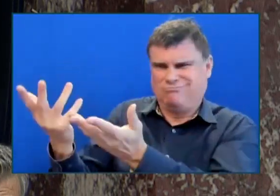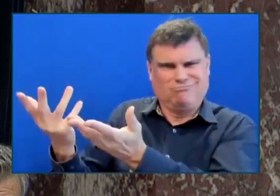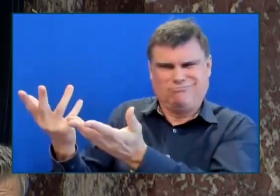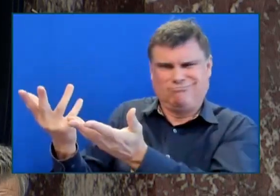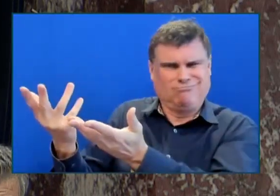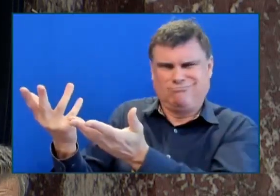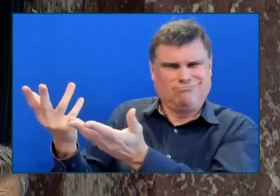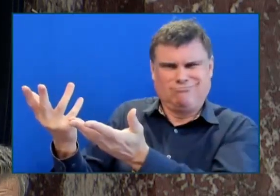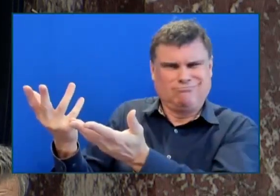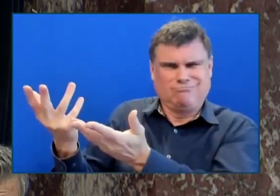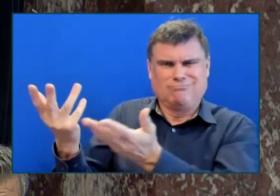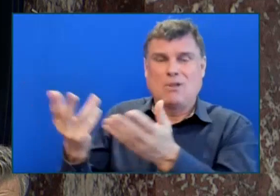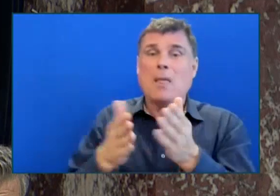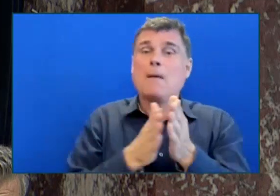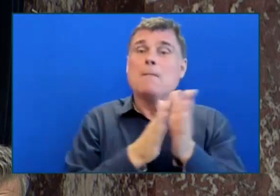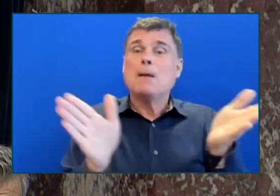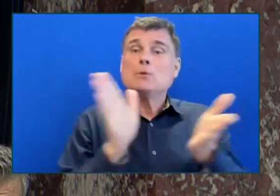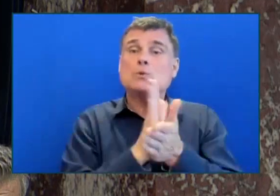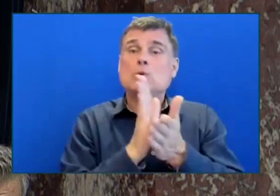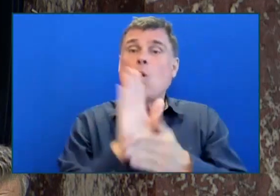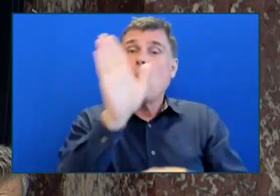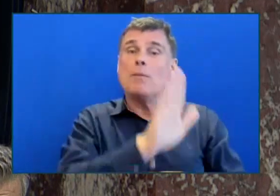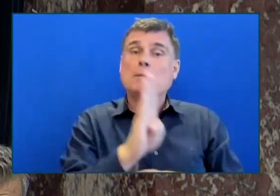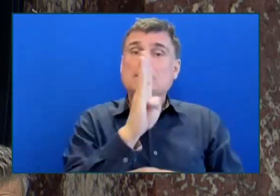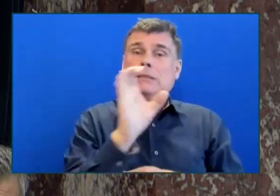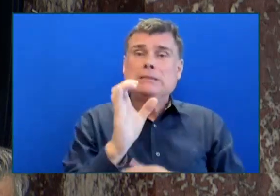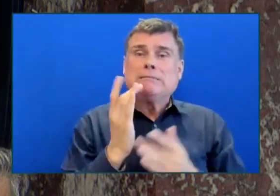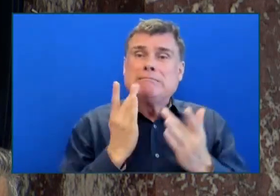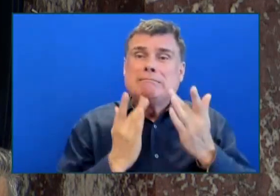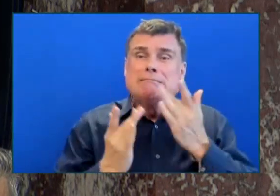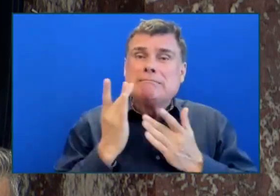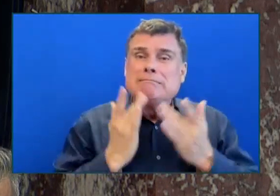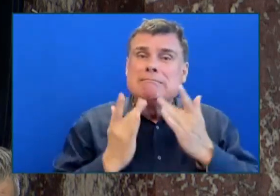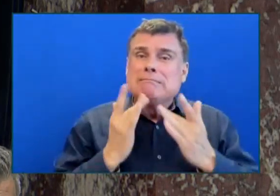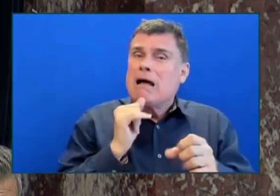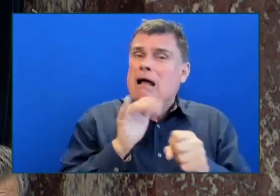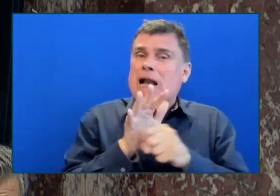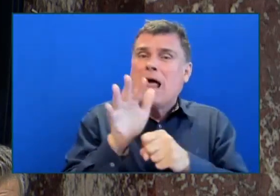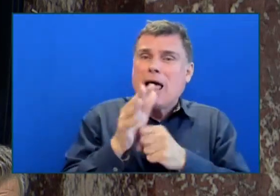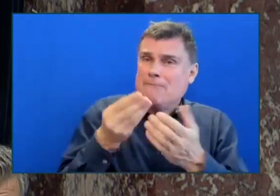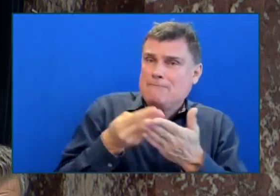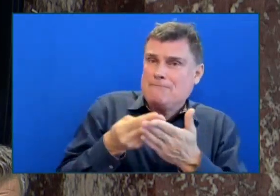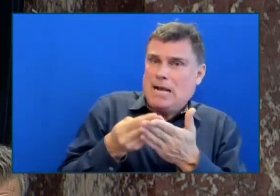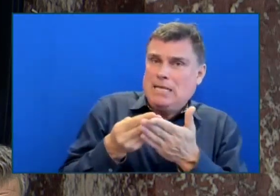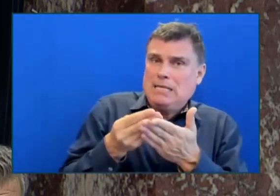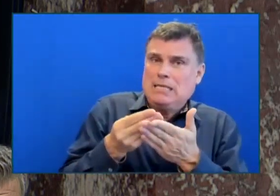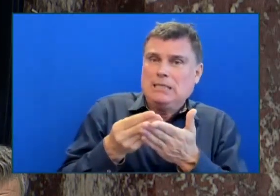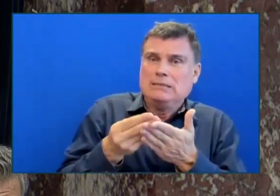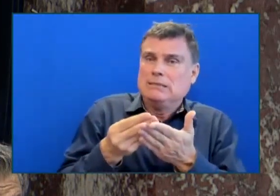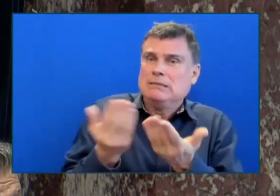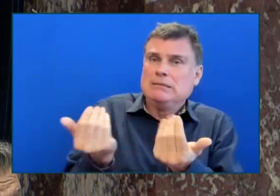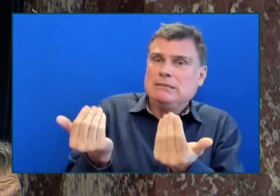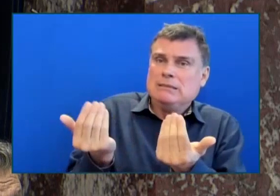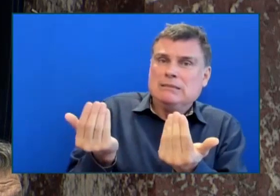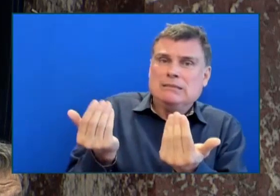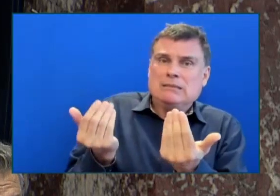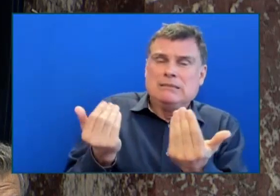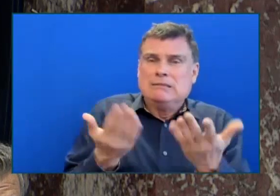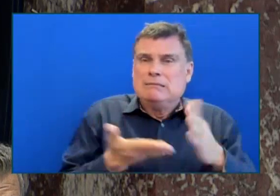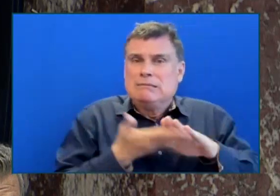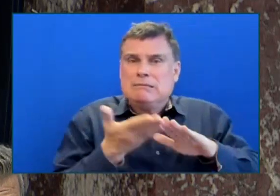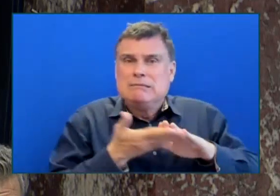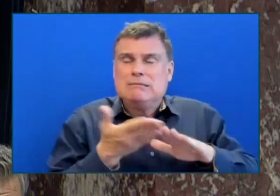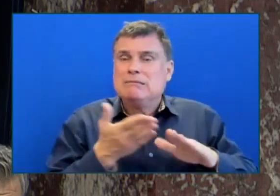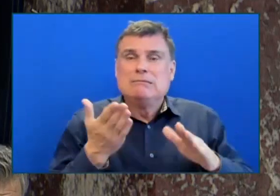for years, with school boards across the province continuing to face budget shortfalls as a result of this government's policies. Vancouver